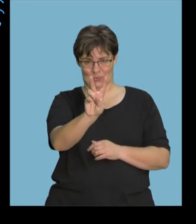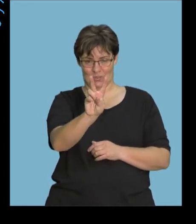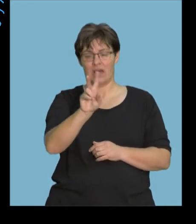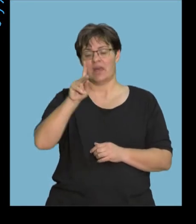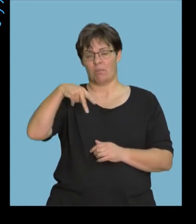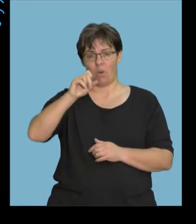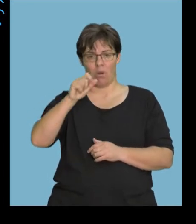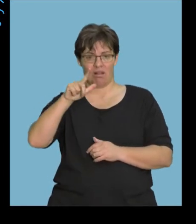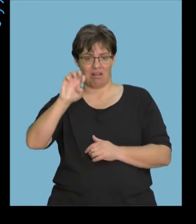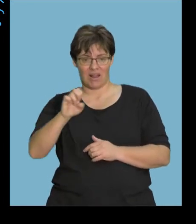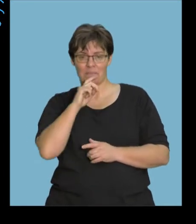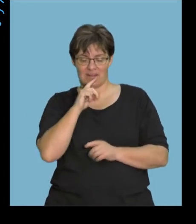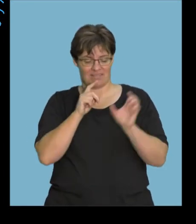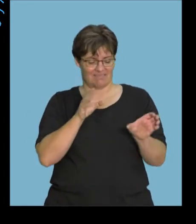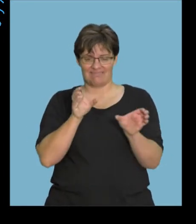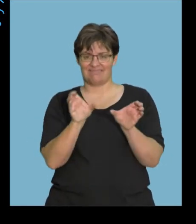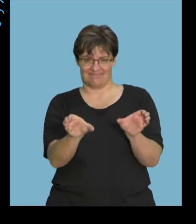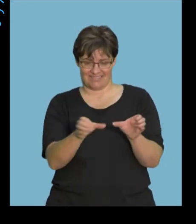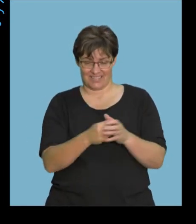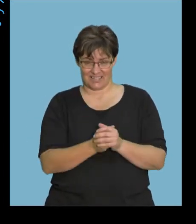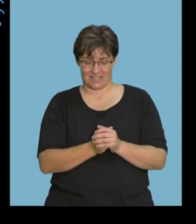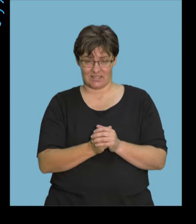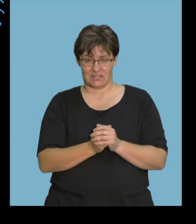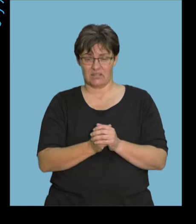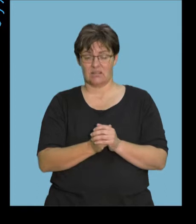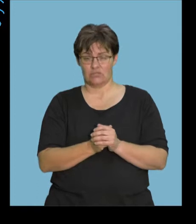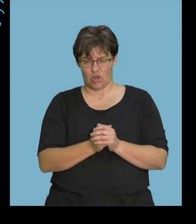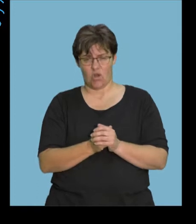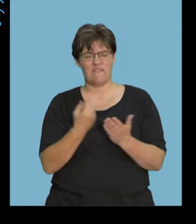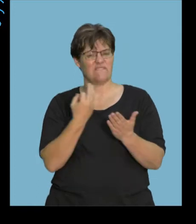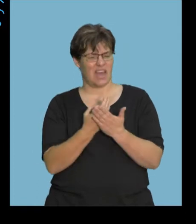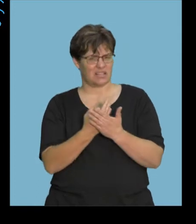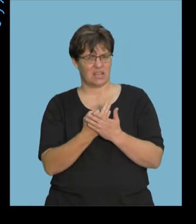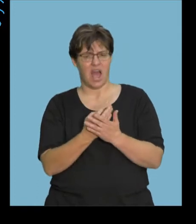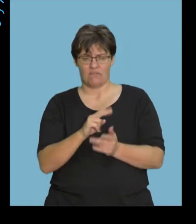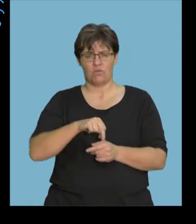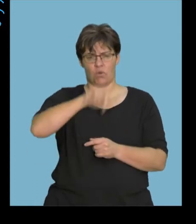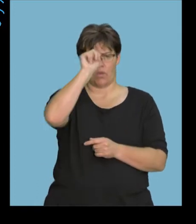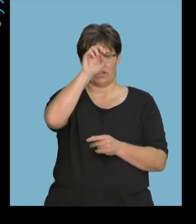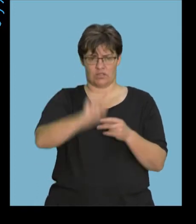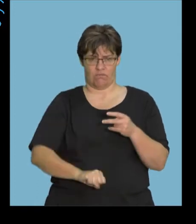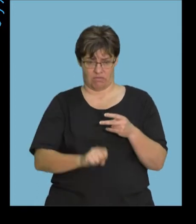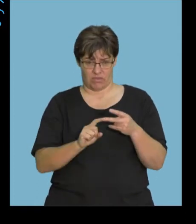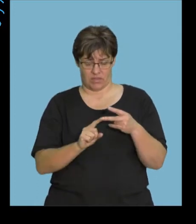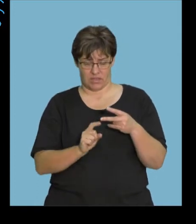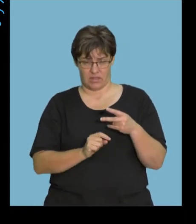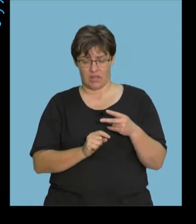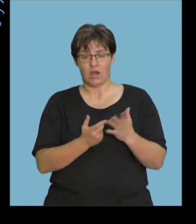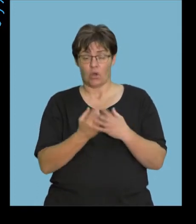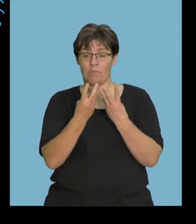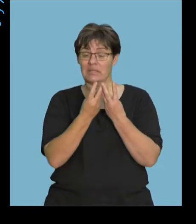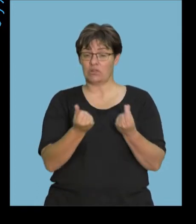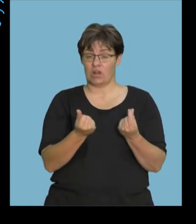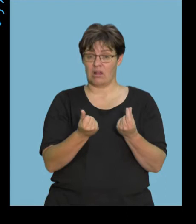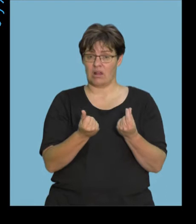all right? It suggests that there is two poles. So magnets, its effect have north and the south pole. So the material